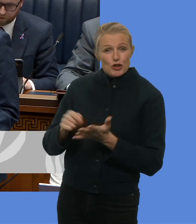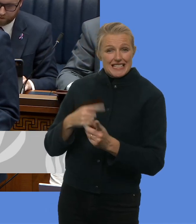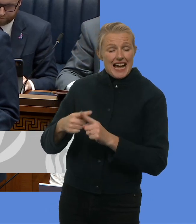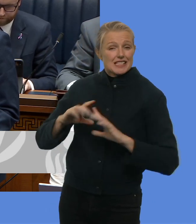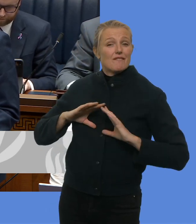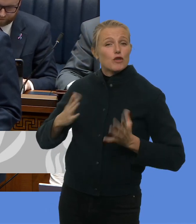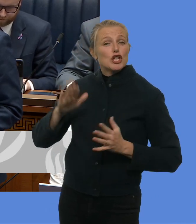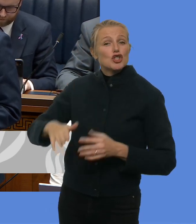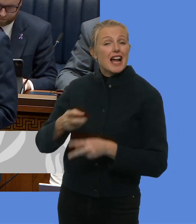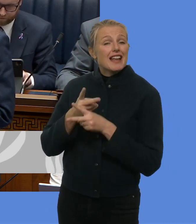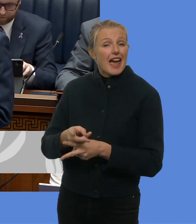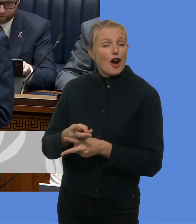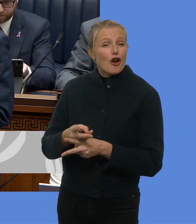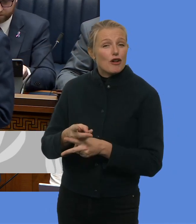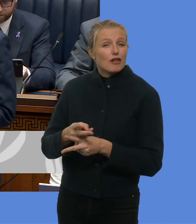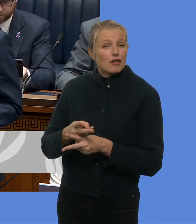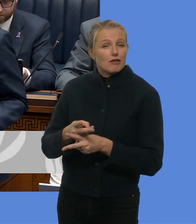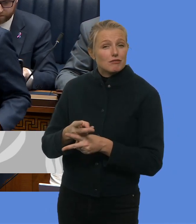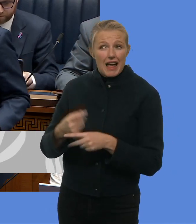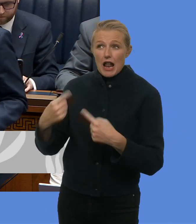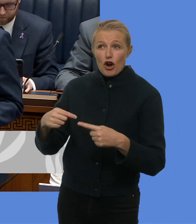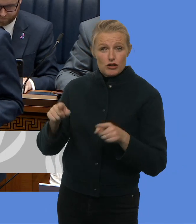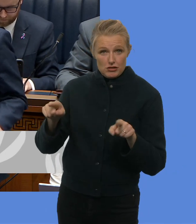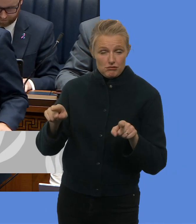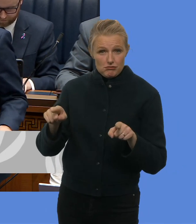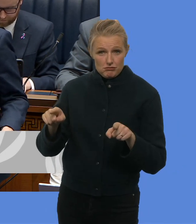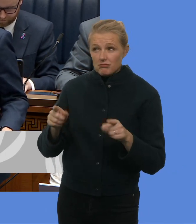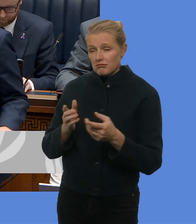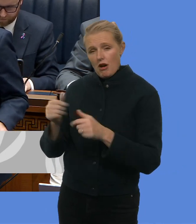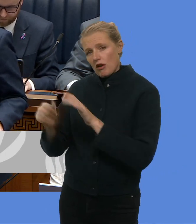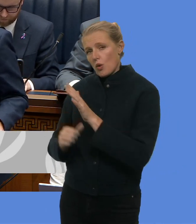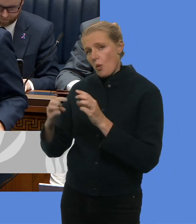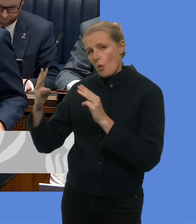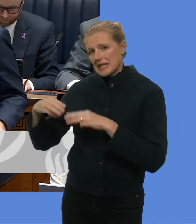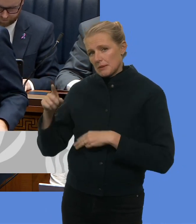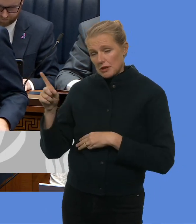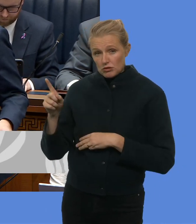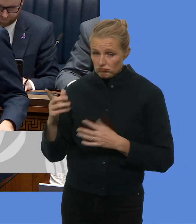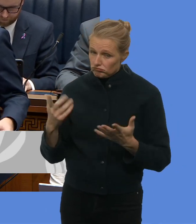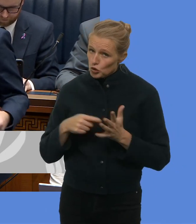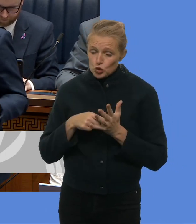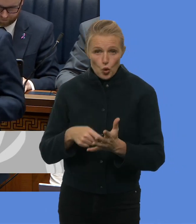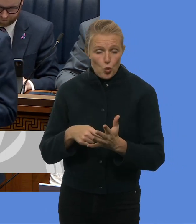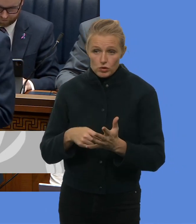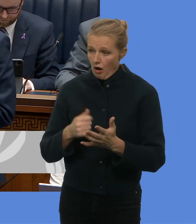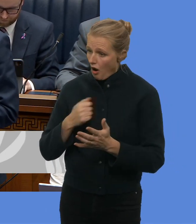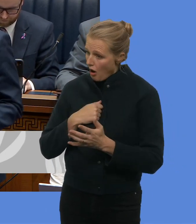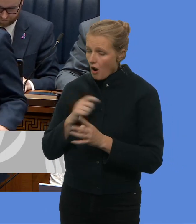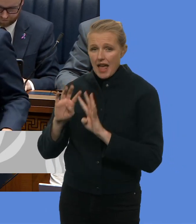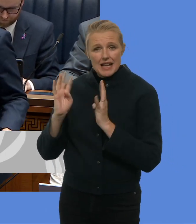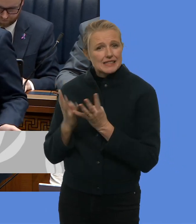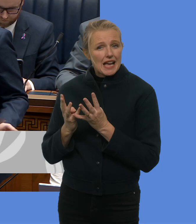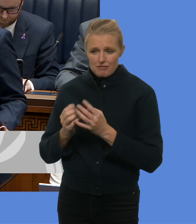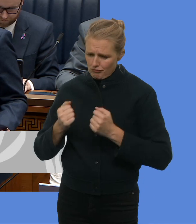tax-free childcare allowance through Westminster. So I think that's a demonstration of how this executive and